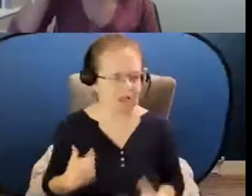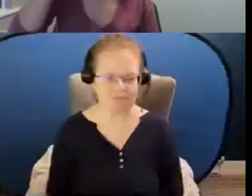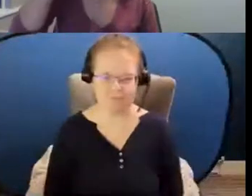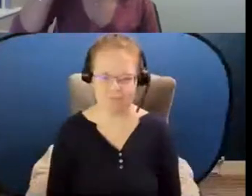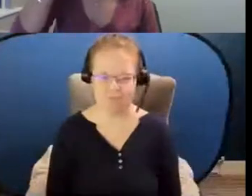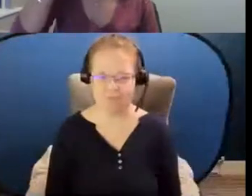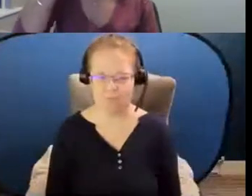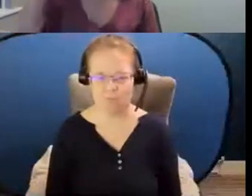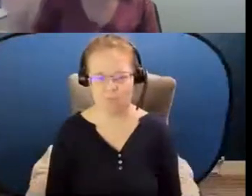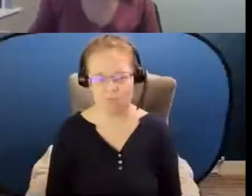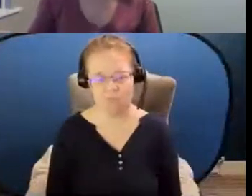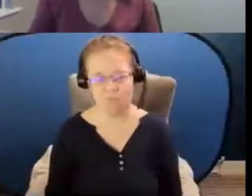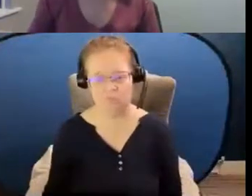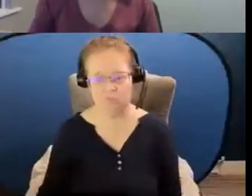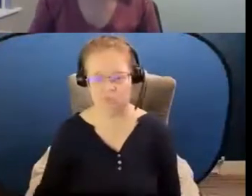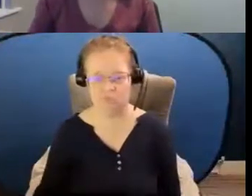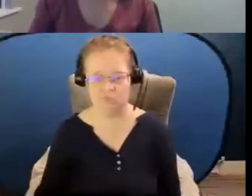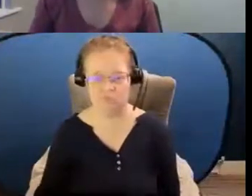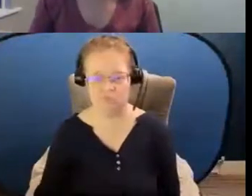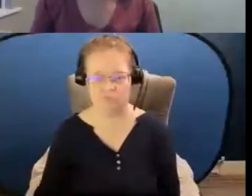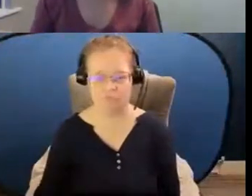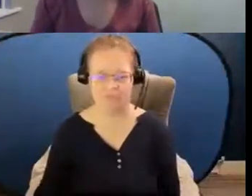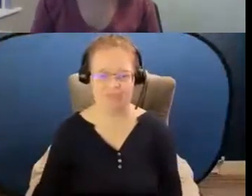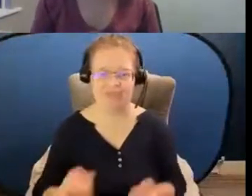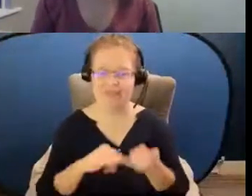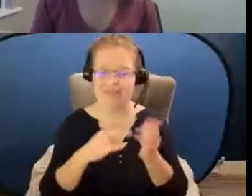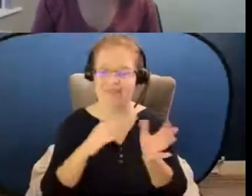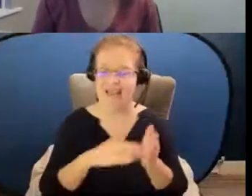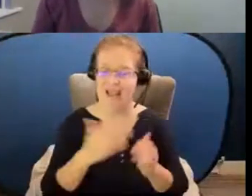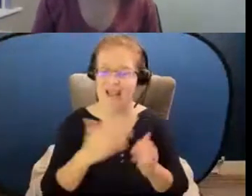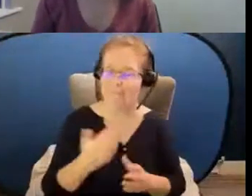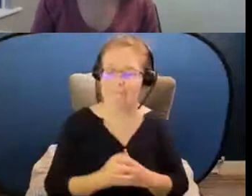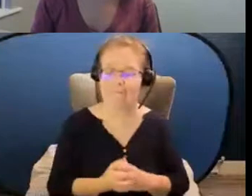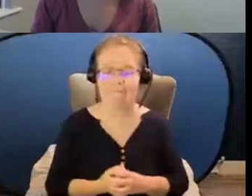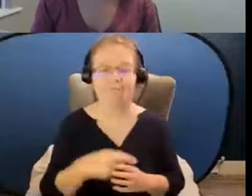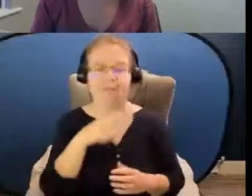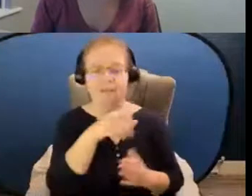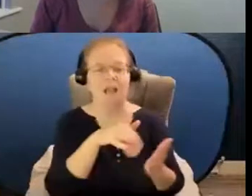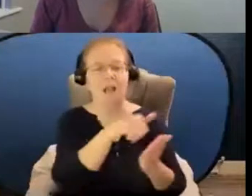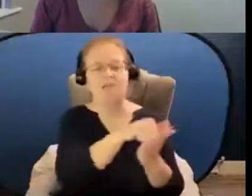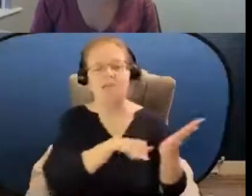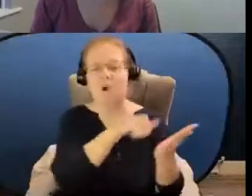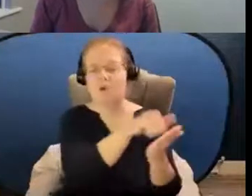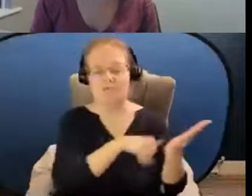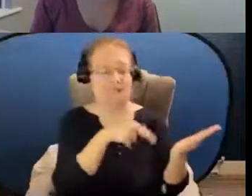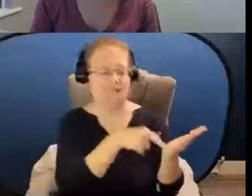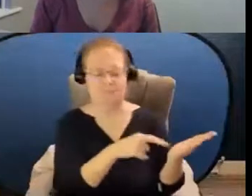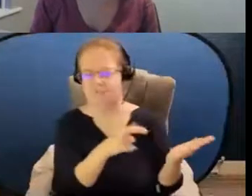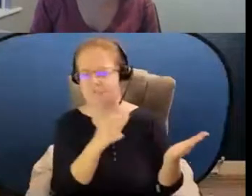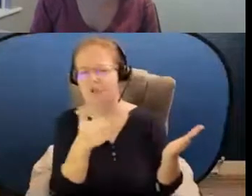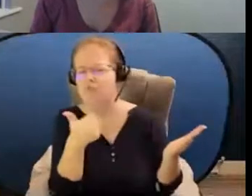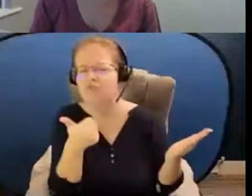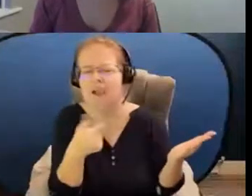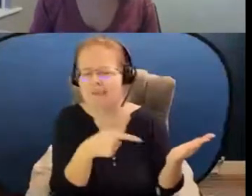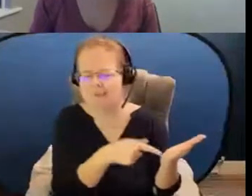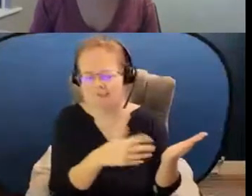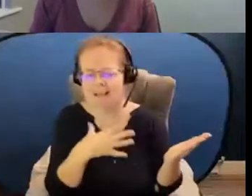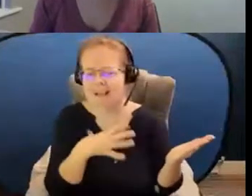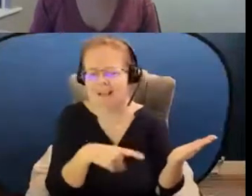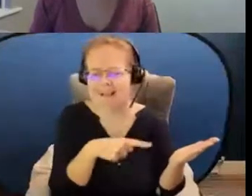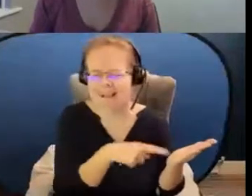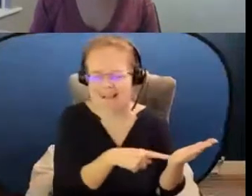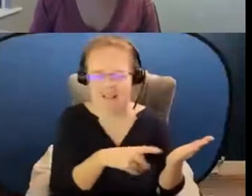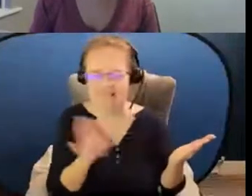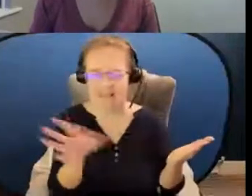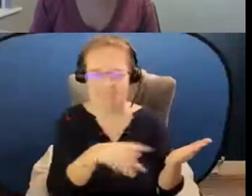Sam, did you? I think Paul makes a good point about, you know, documentation is great and it's essential to have it, but not everyone is going to